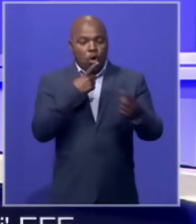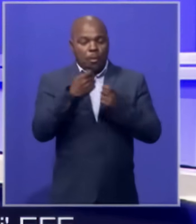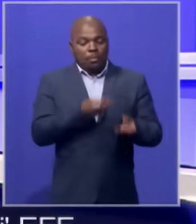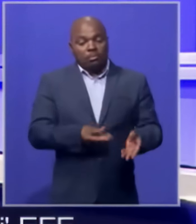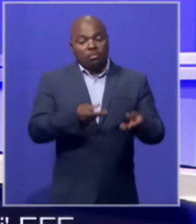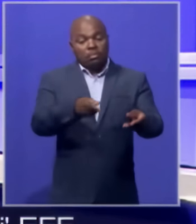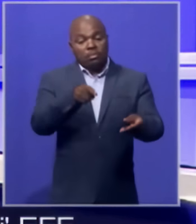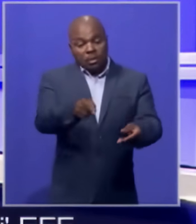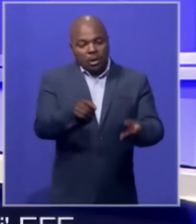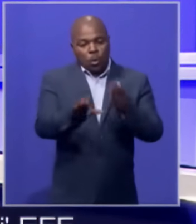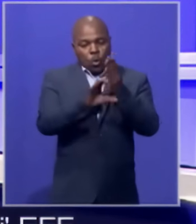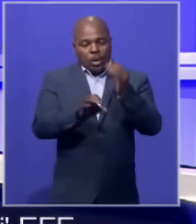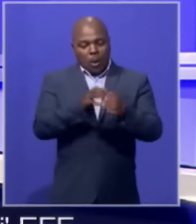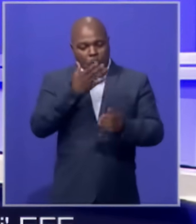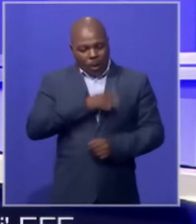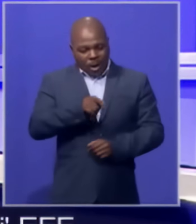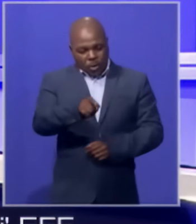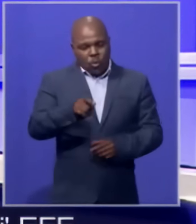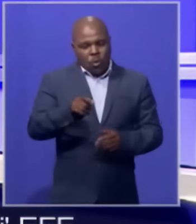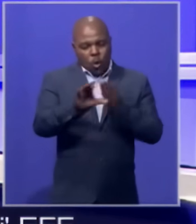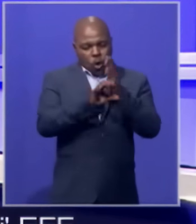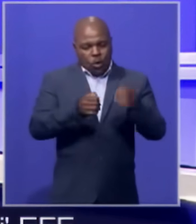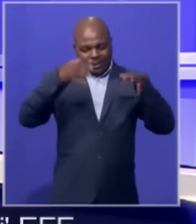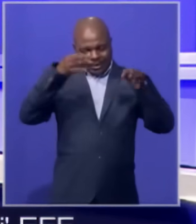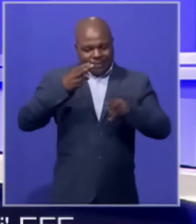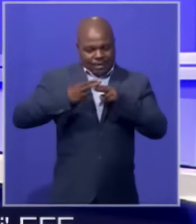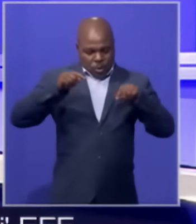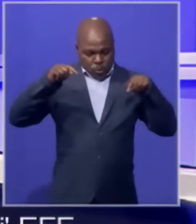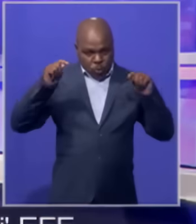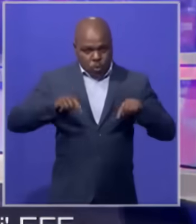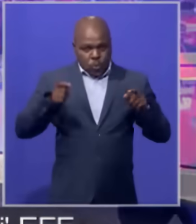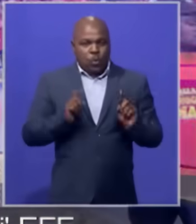go menya ka kgorotsheko e dira seo ka potlako.